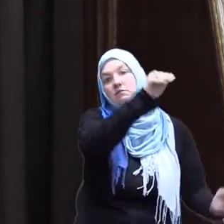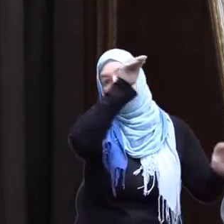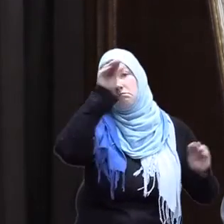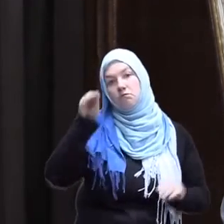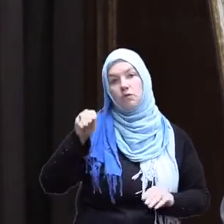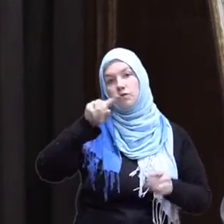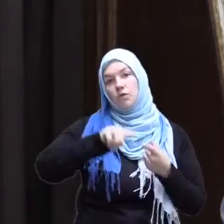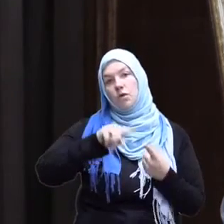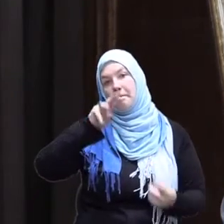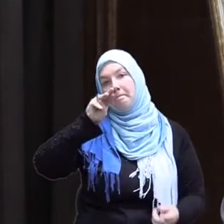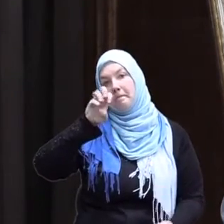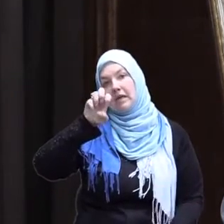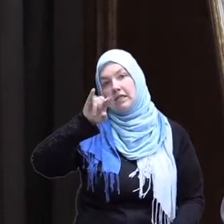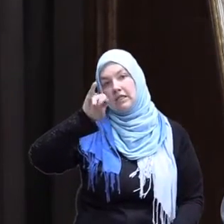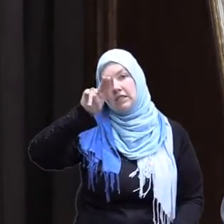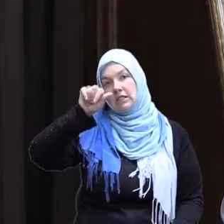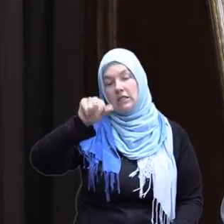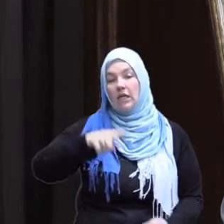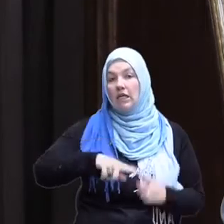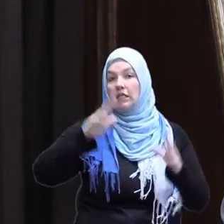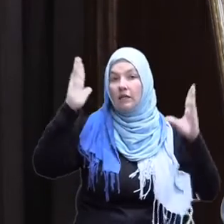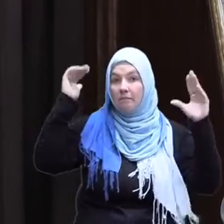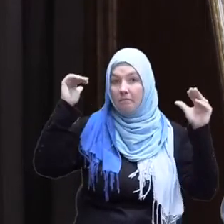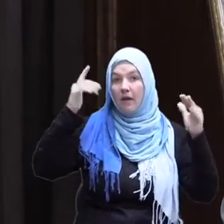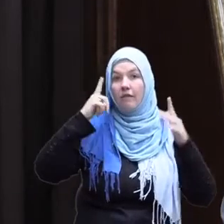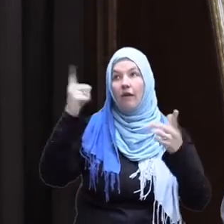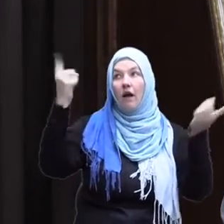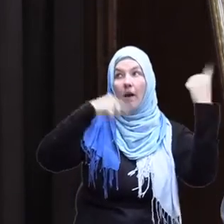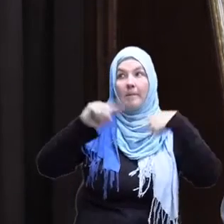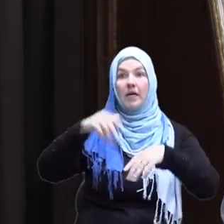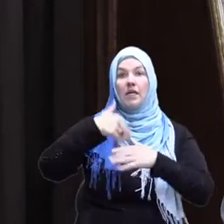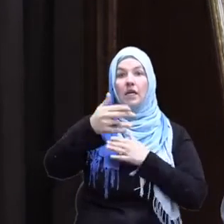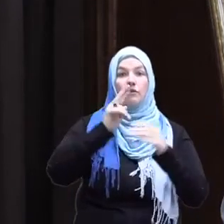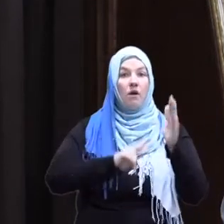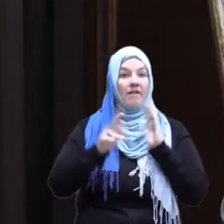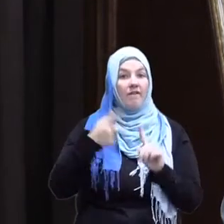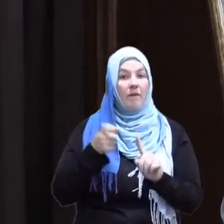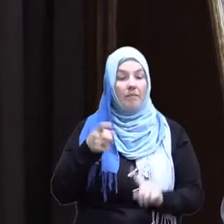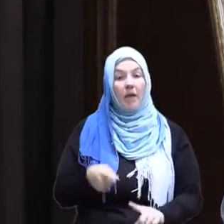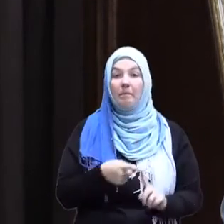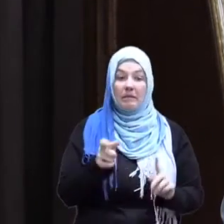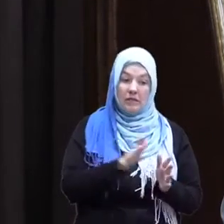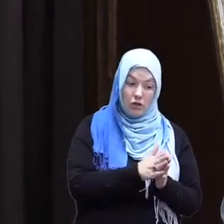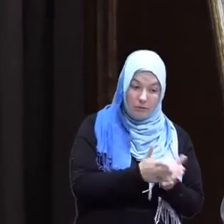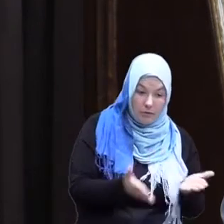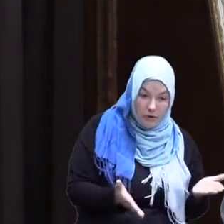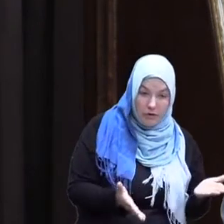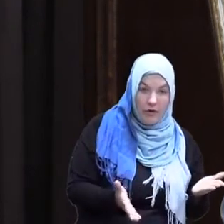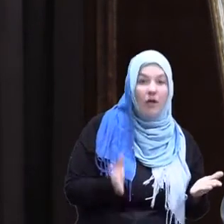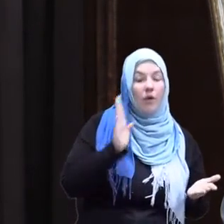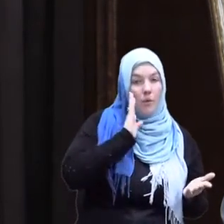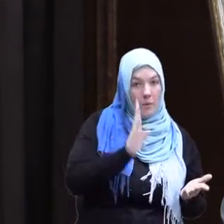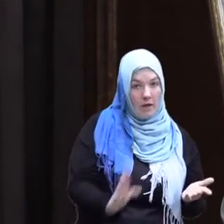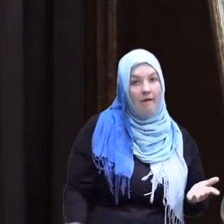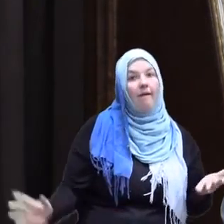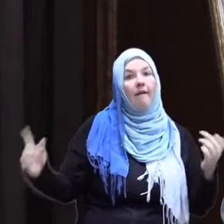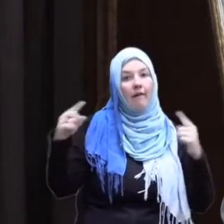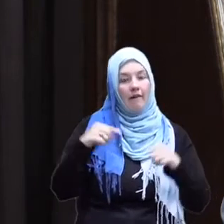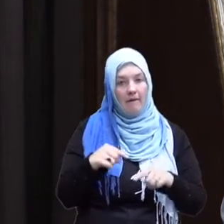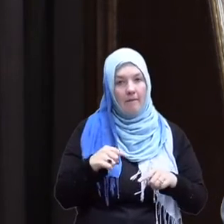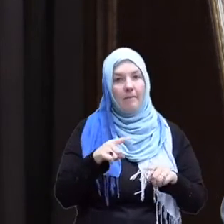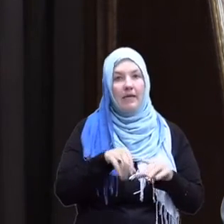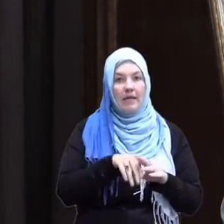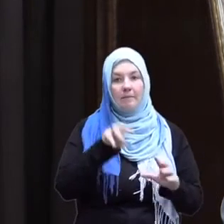Medina, expecting the coming of the next prophet. Because in their book, it says that he will come